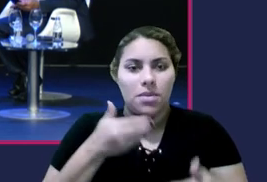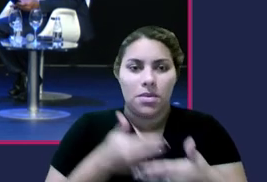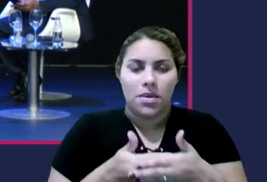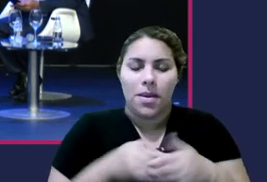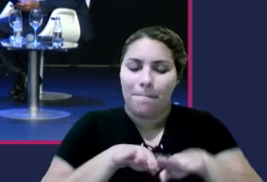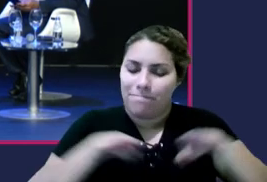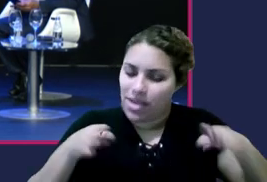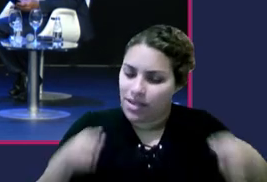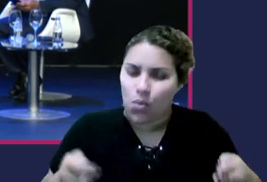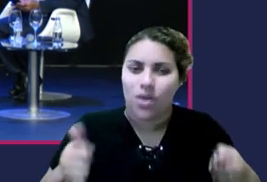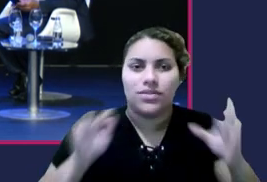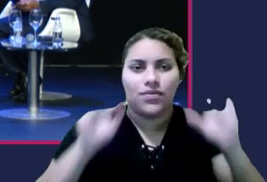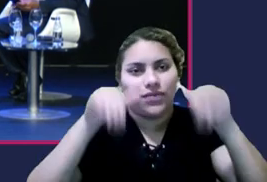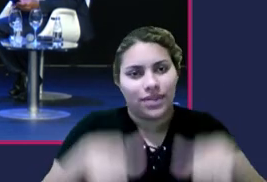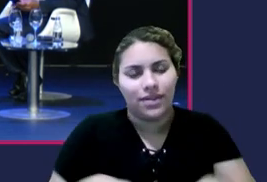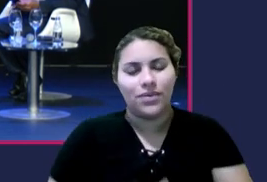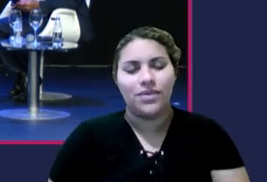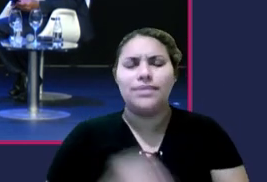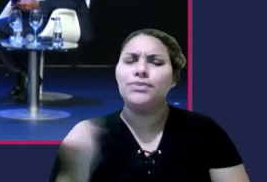we are getting